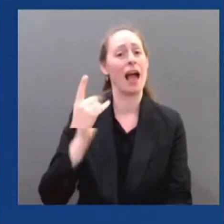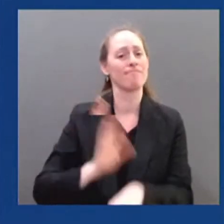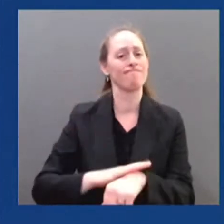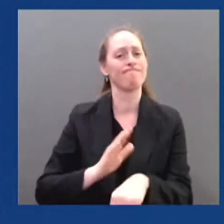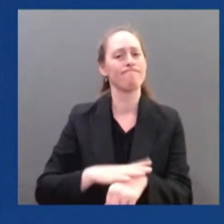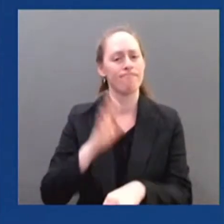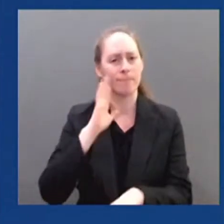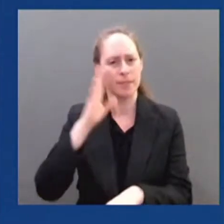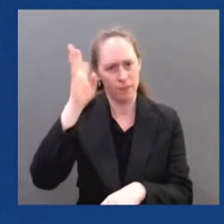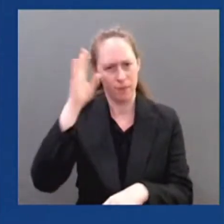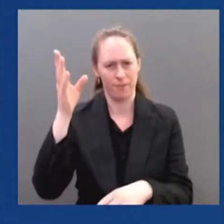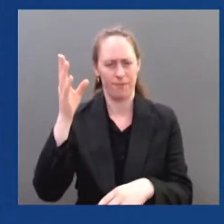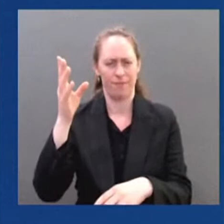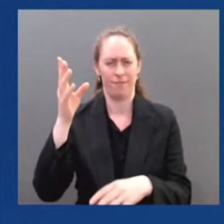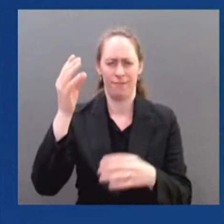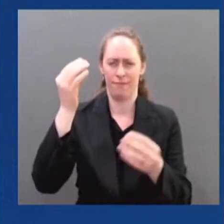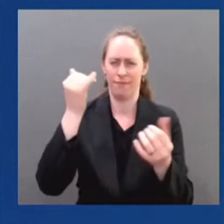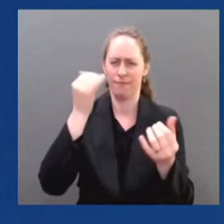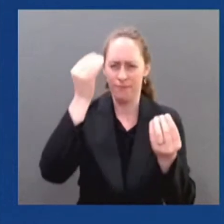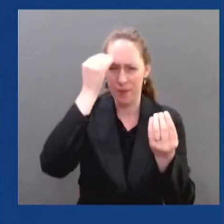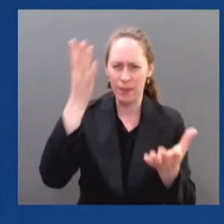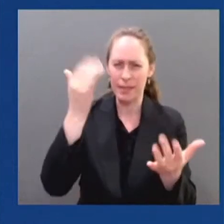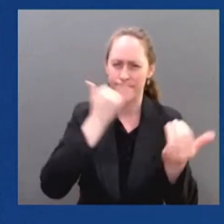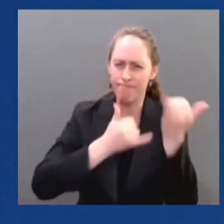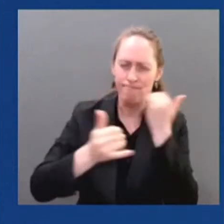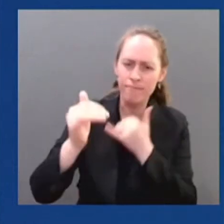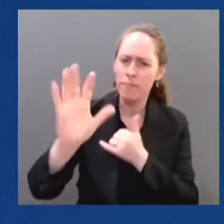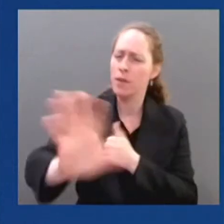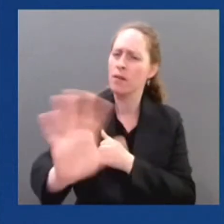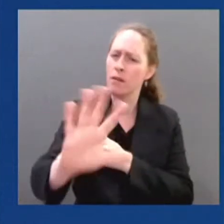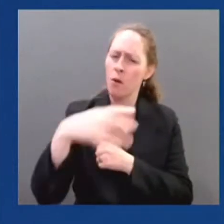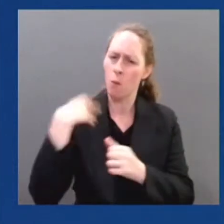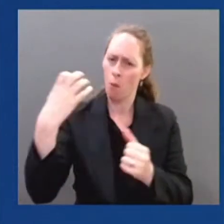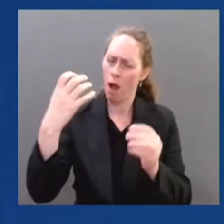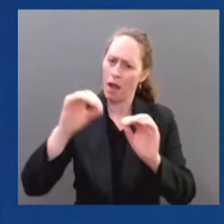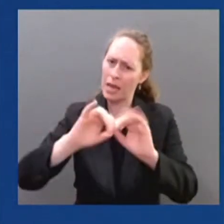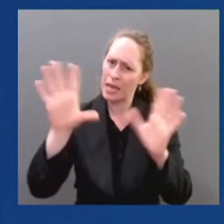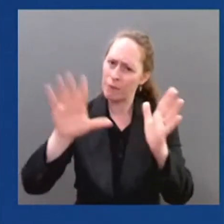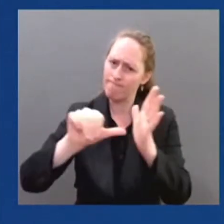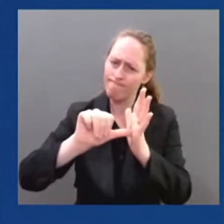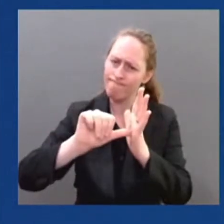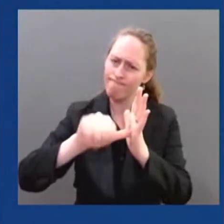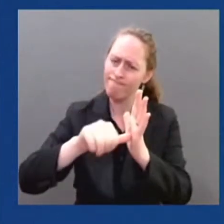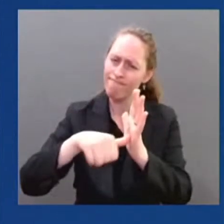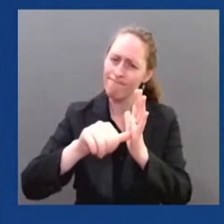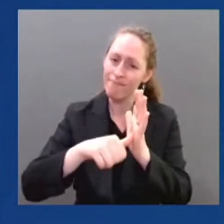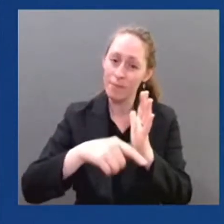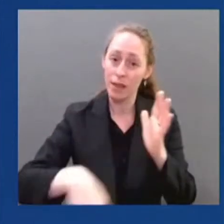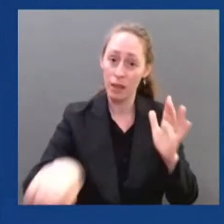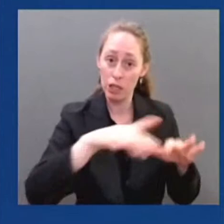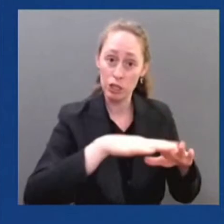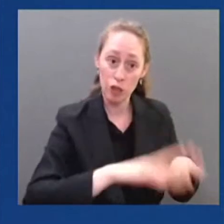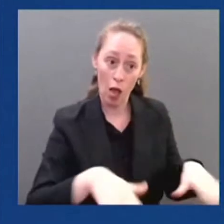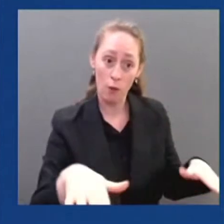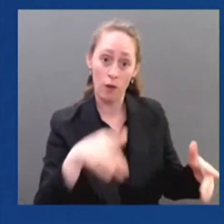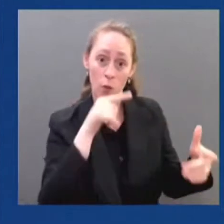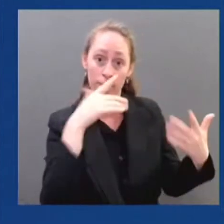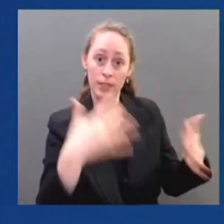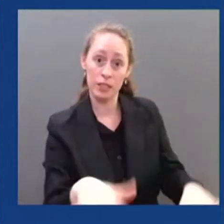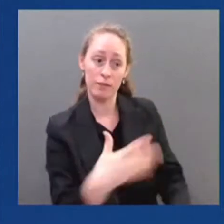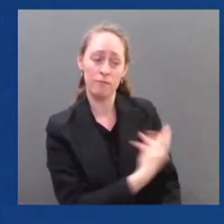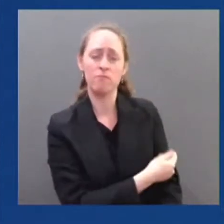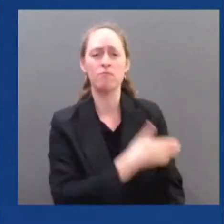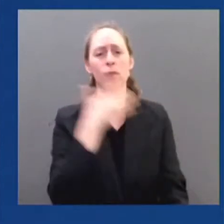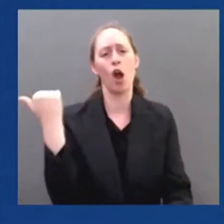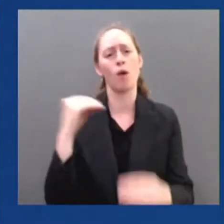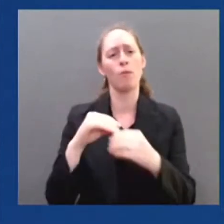is actually quite clear. Kids are better protected if they are vaccinated. If they are vaccinated, they are